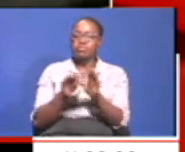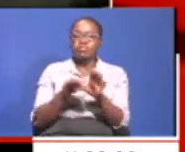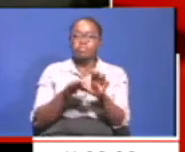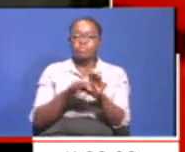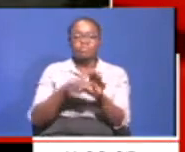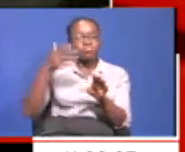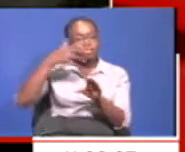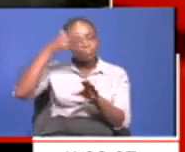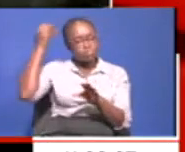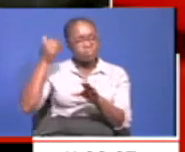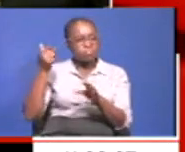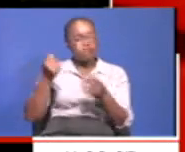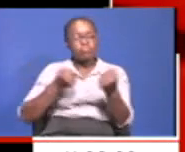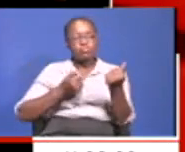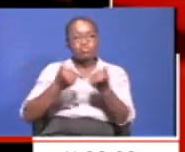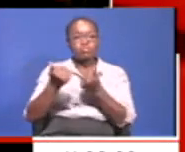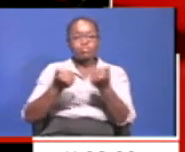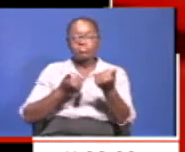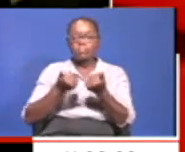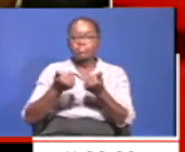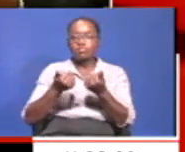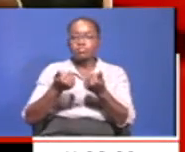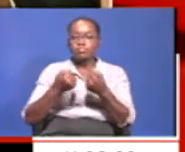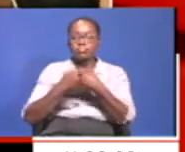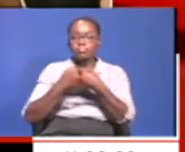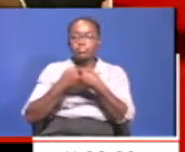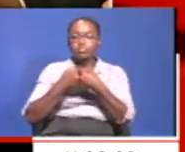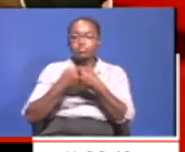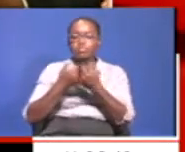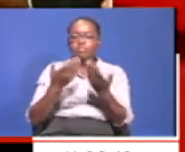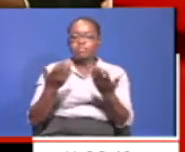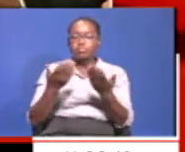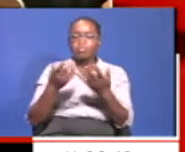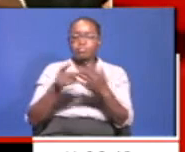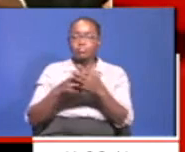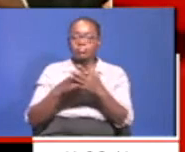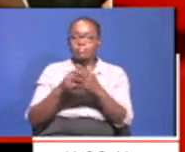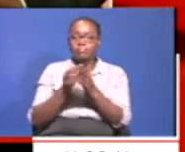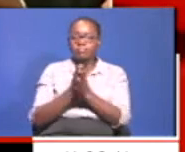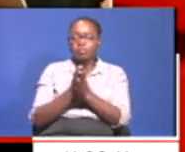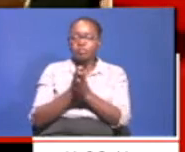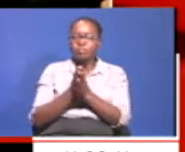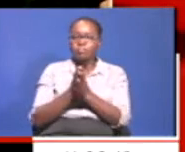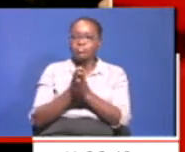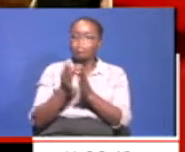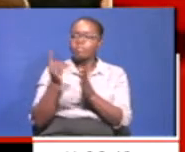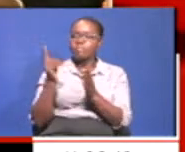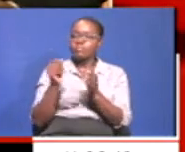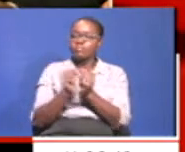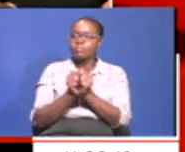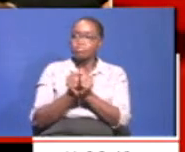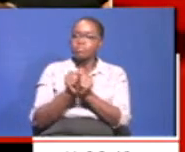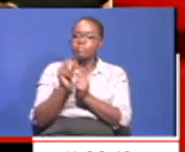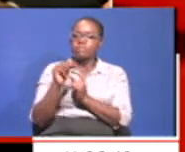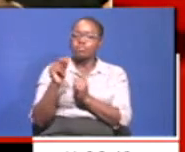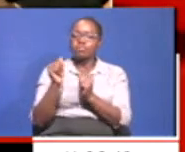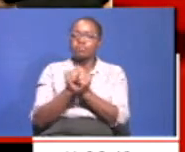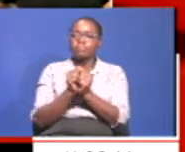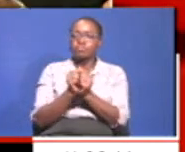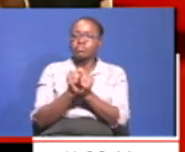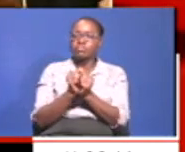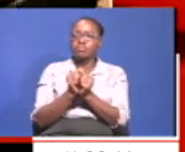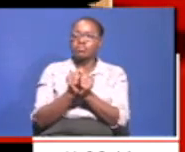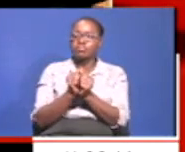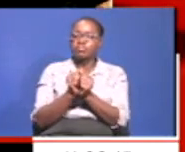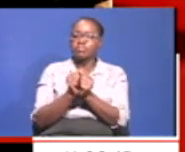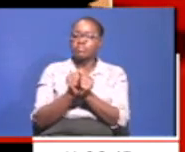Lioness Rally Club. Lisa Christopherson, who's going to be driving car number 110. It's a Subaru N10, and she will be navigated